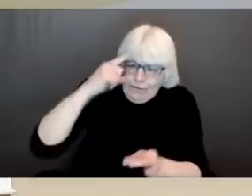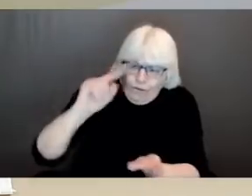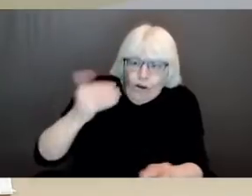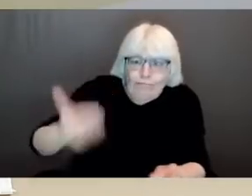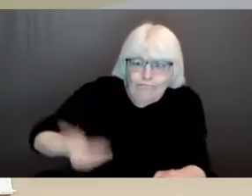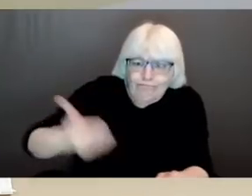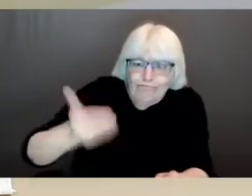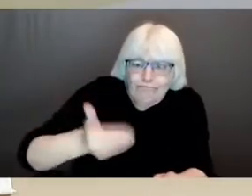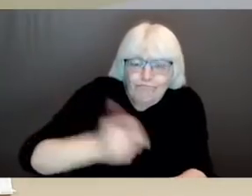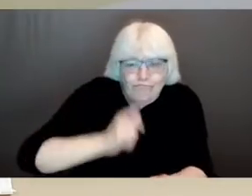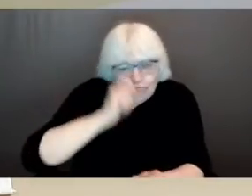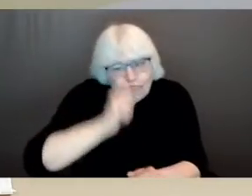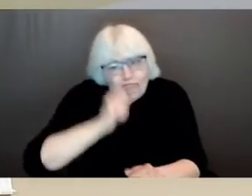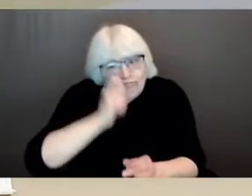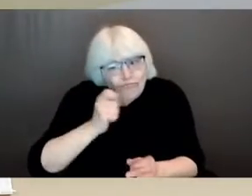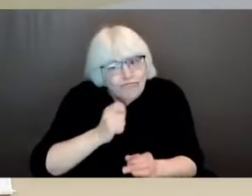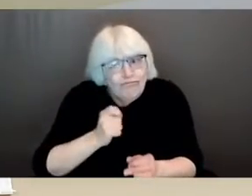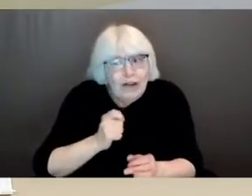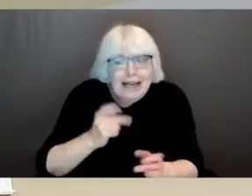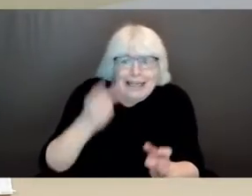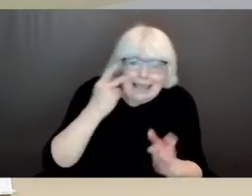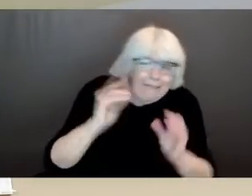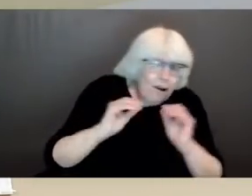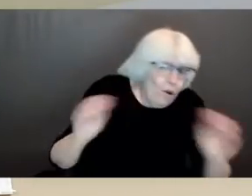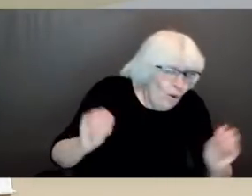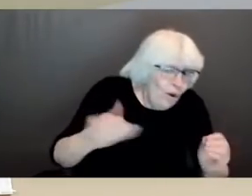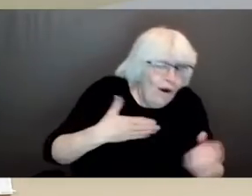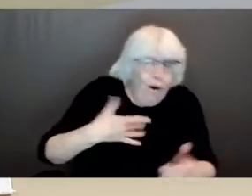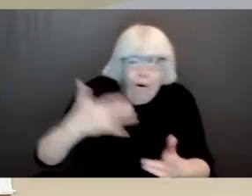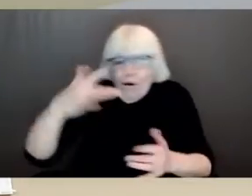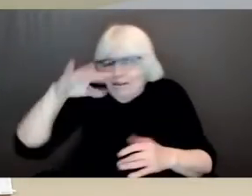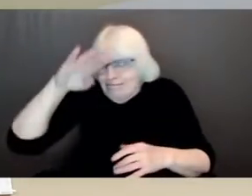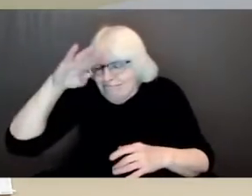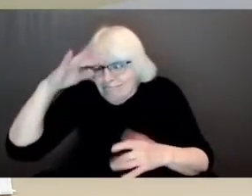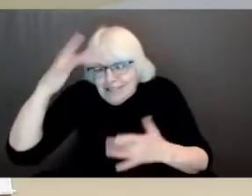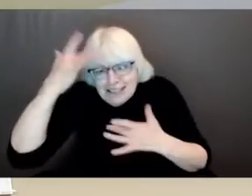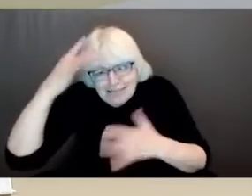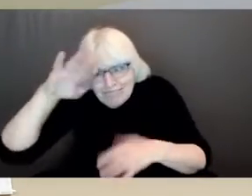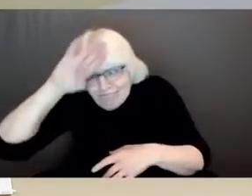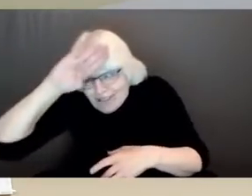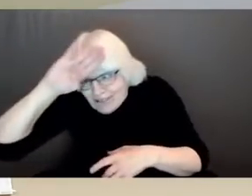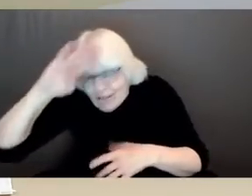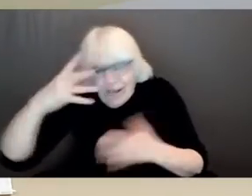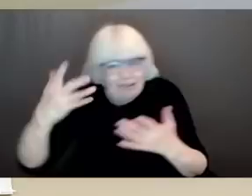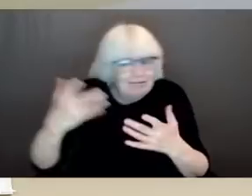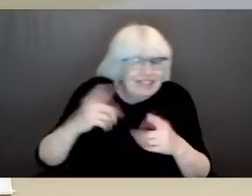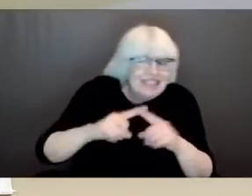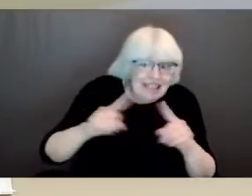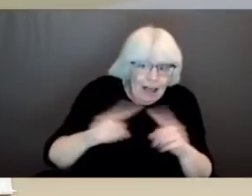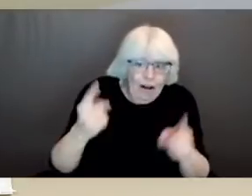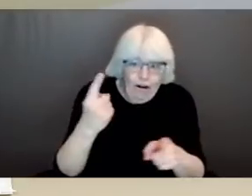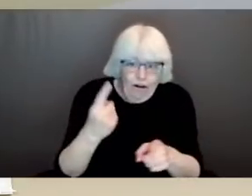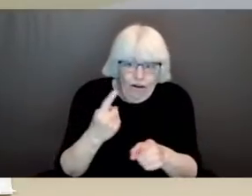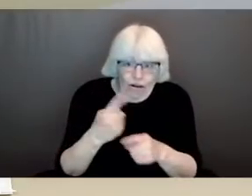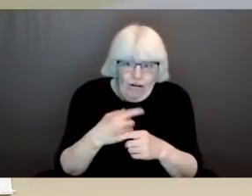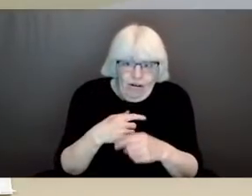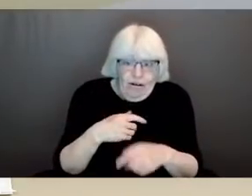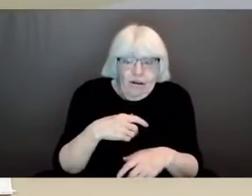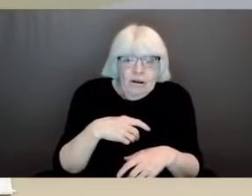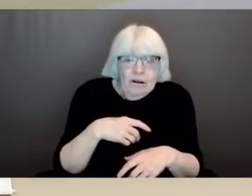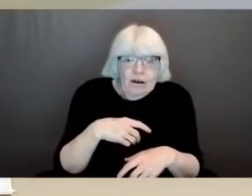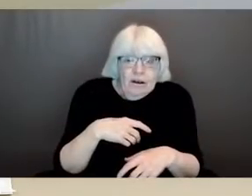not have symptoms of COVID-19, and the regular screening increases the accuracy of the test. And